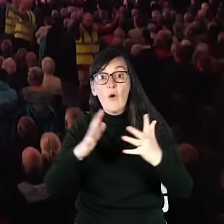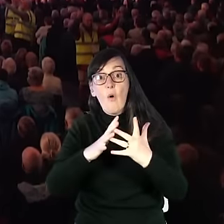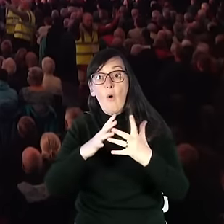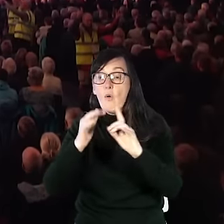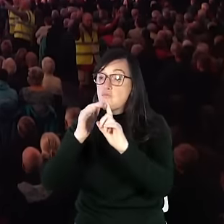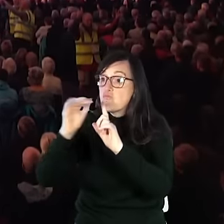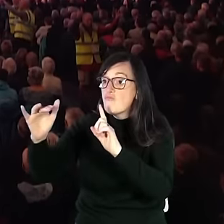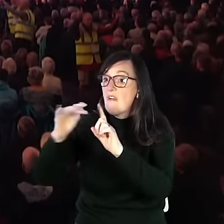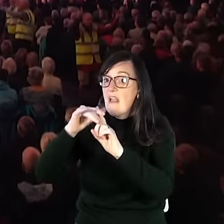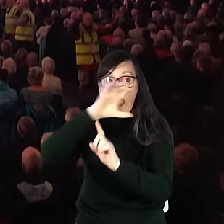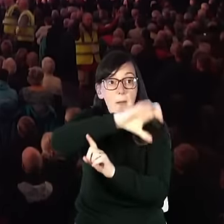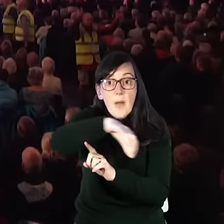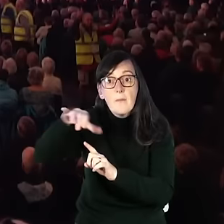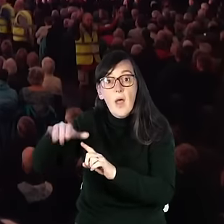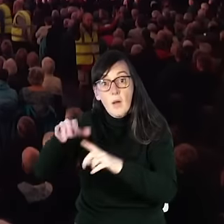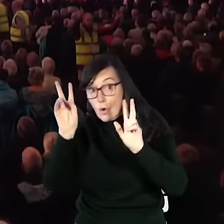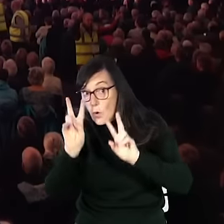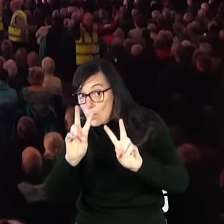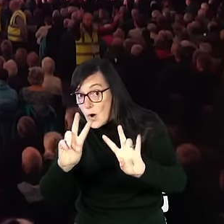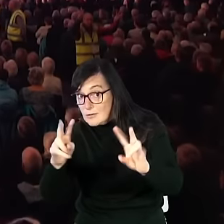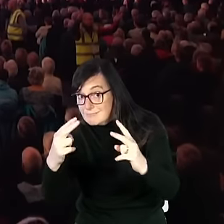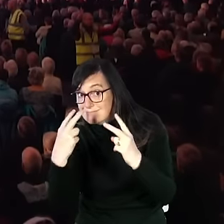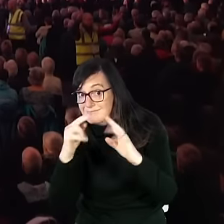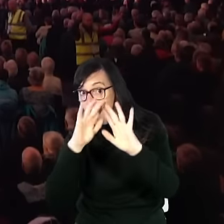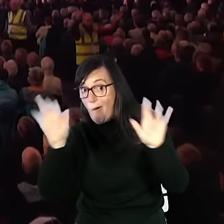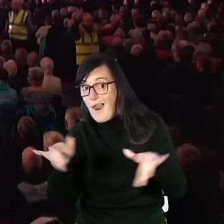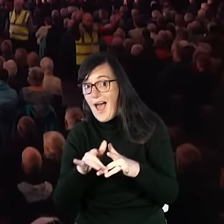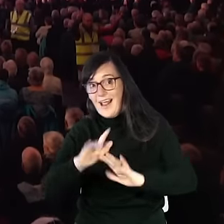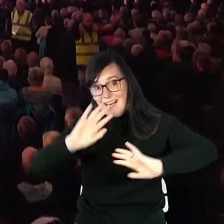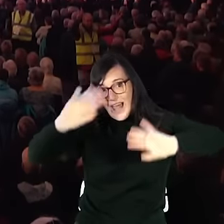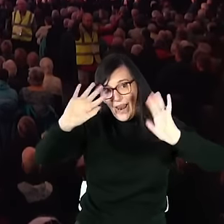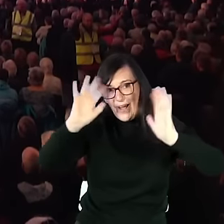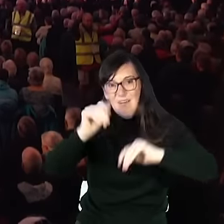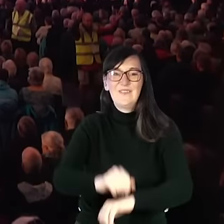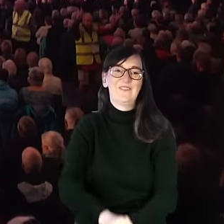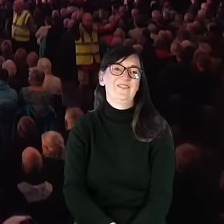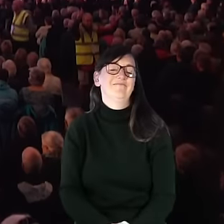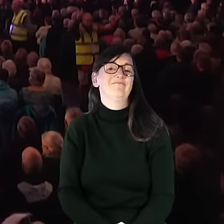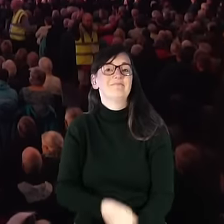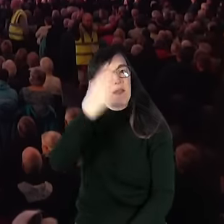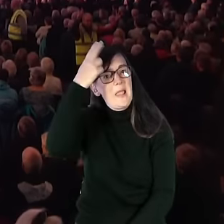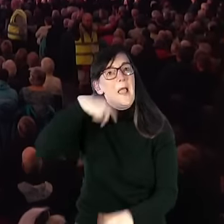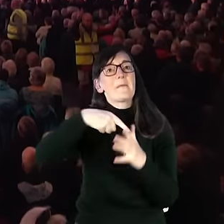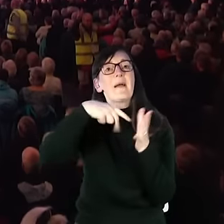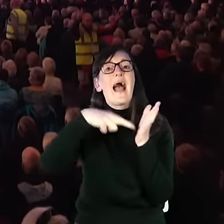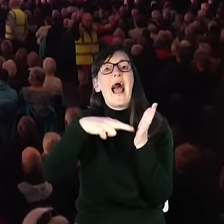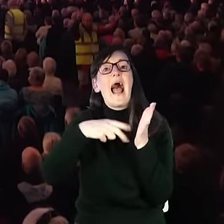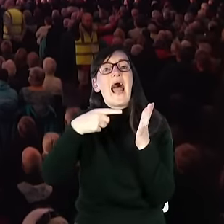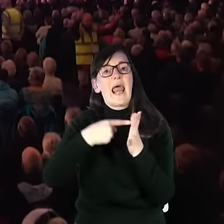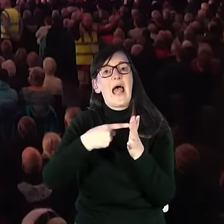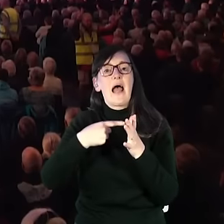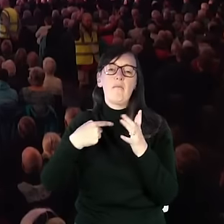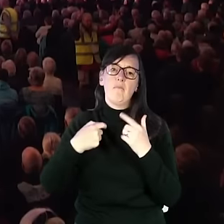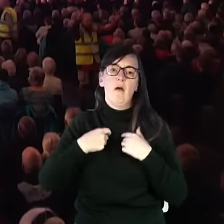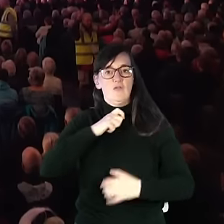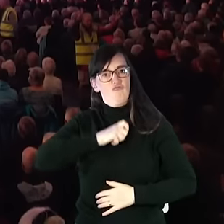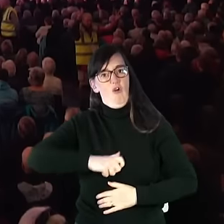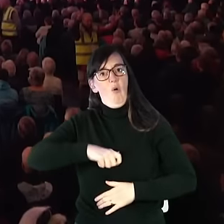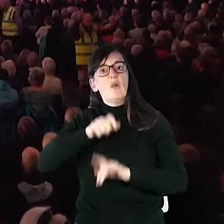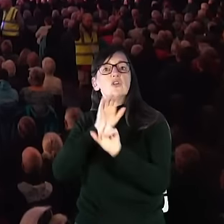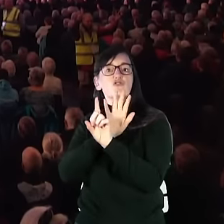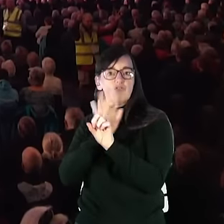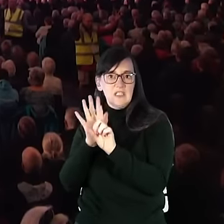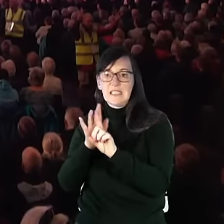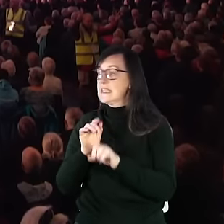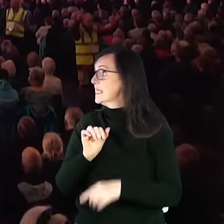relays or live streaming us, it's great to have you with us. I'm Anna, a Keswick trustee, and together with Jonty,